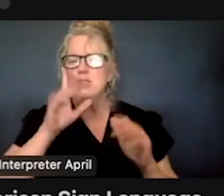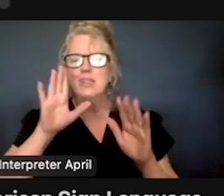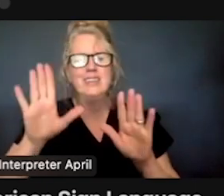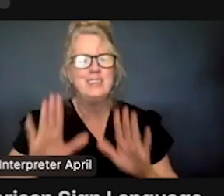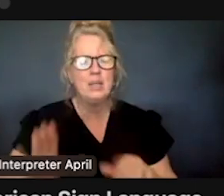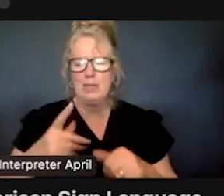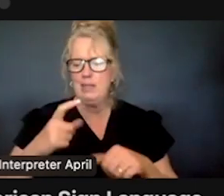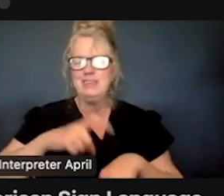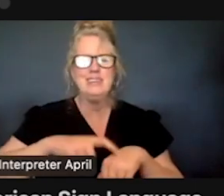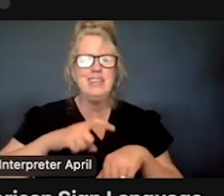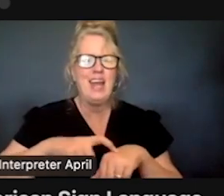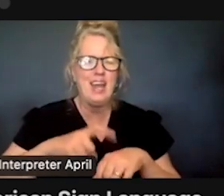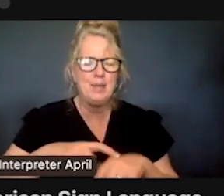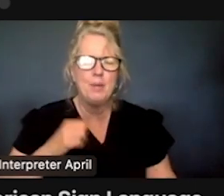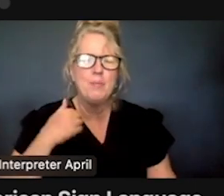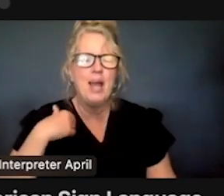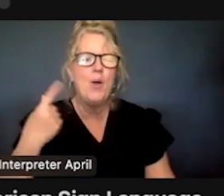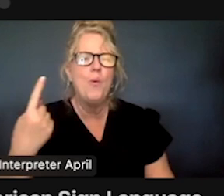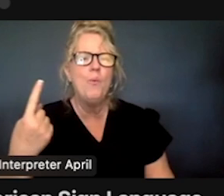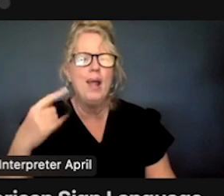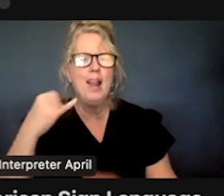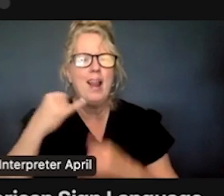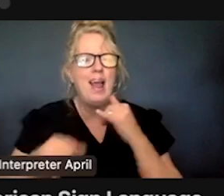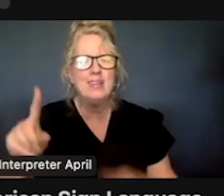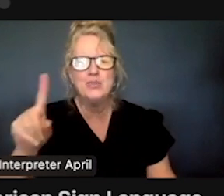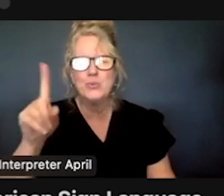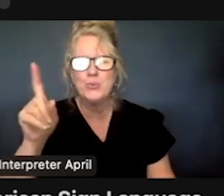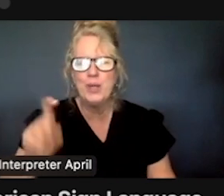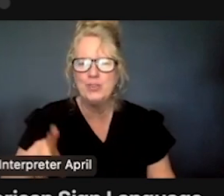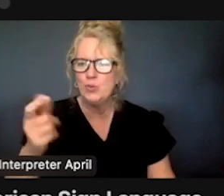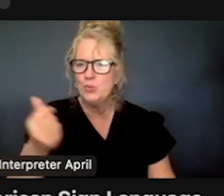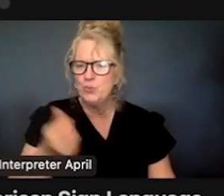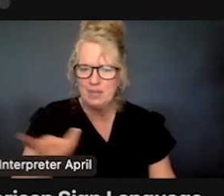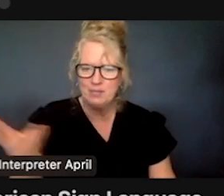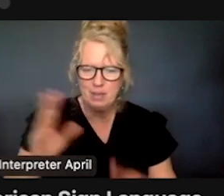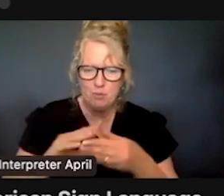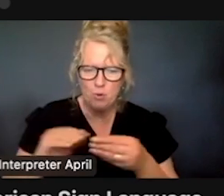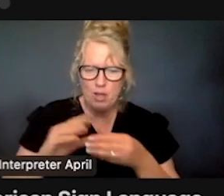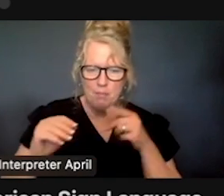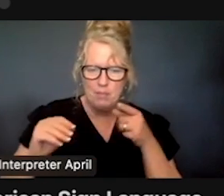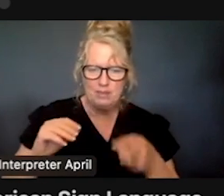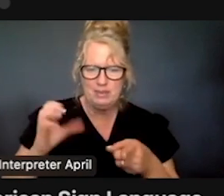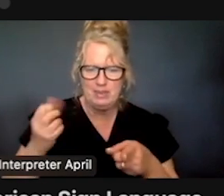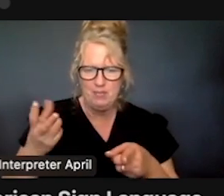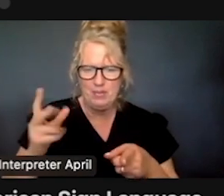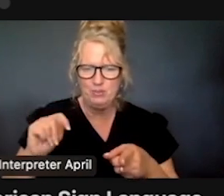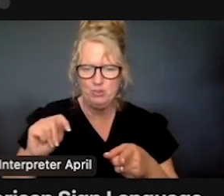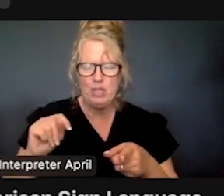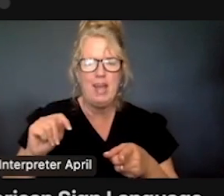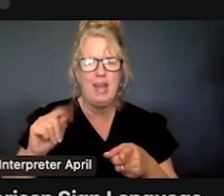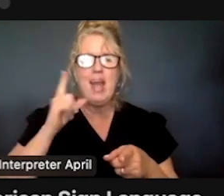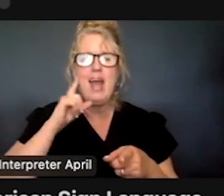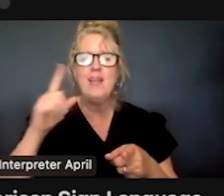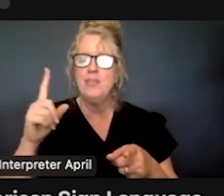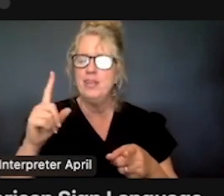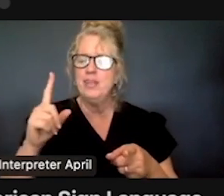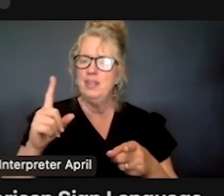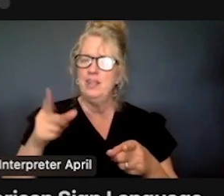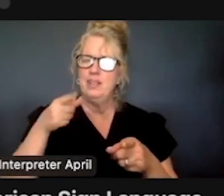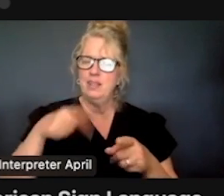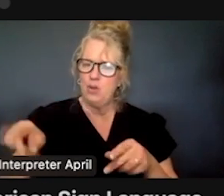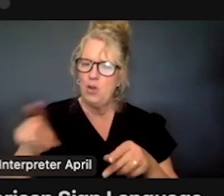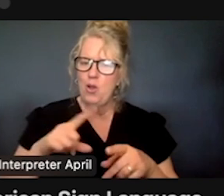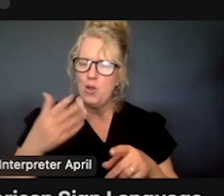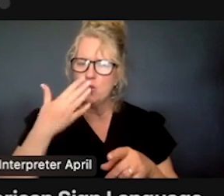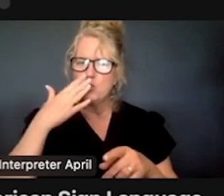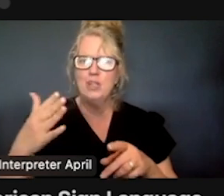time, but I'm going to take the liberty of one more last question. We've got several comments in the chat, which I think all warrant